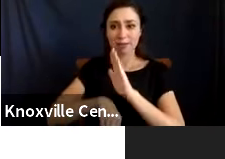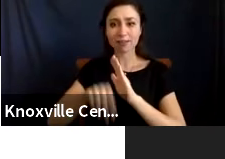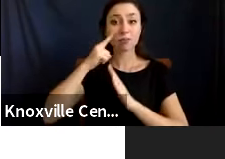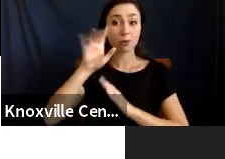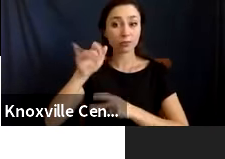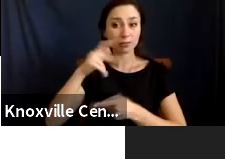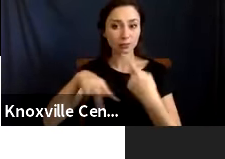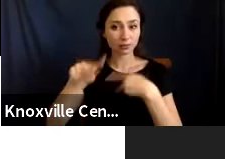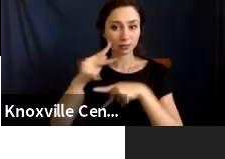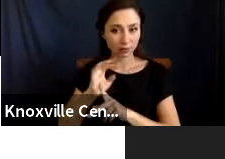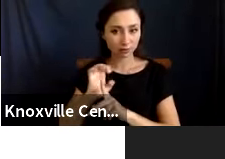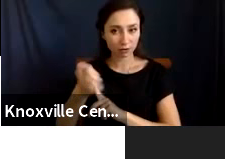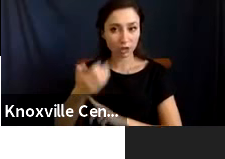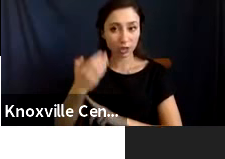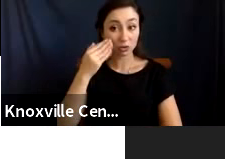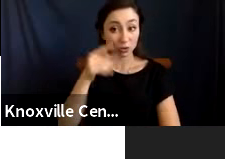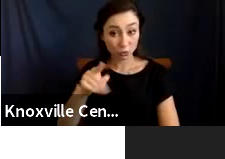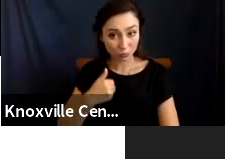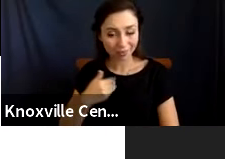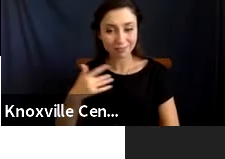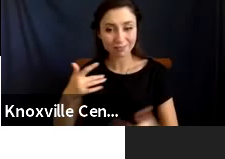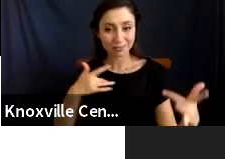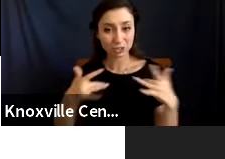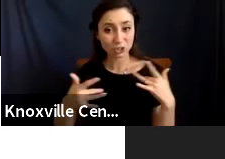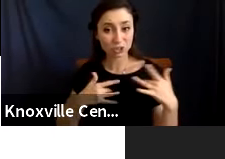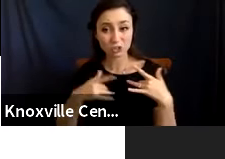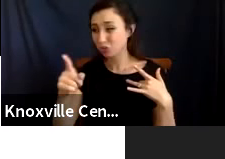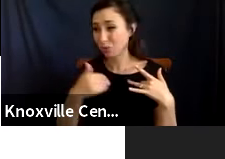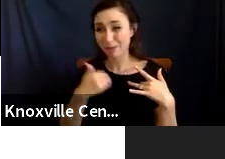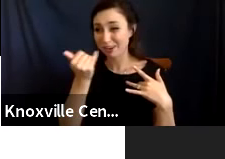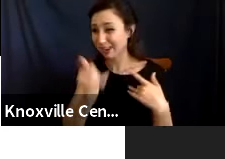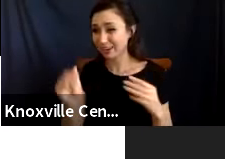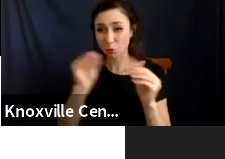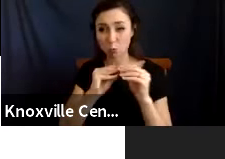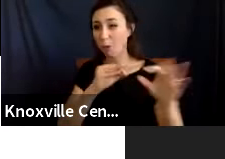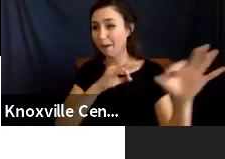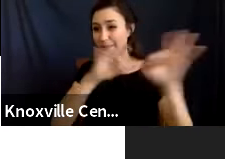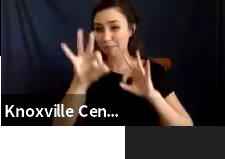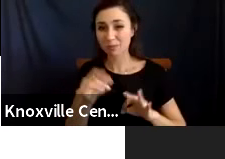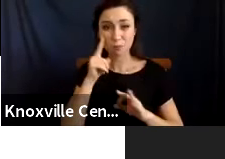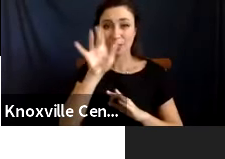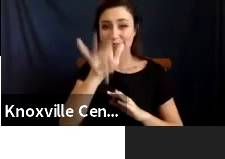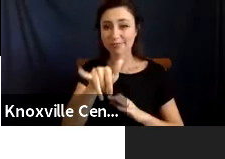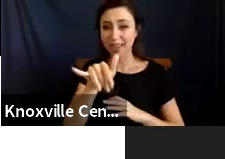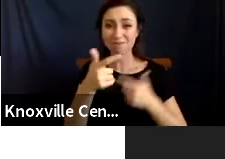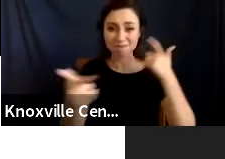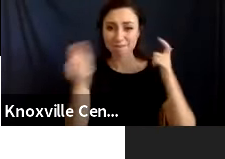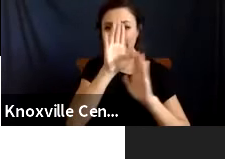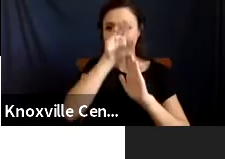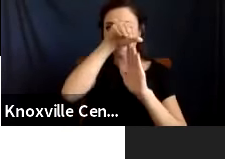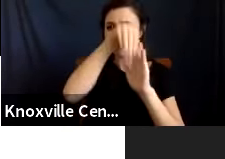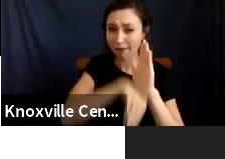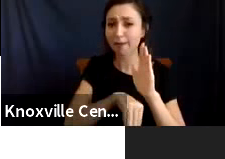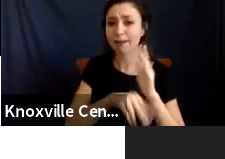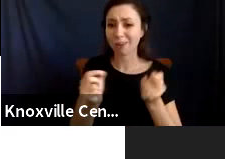know that you have concern about that, but would you have any other explanation for a decline like that other than a decrease in